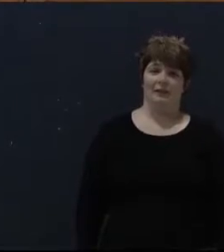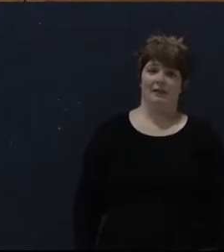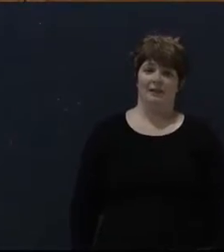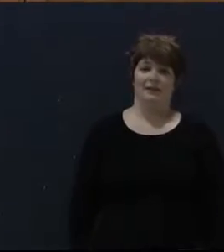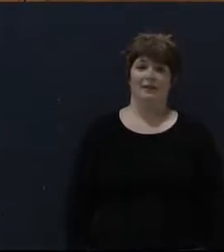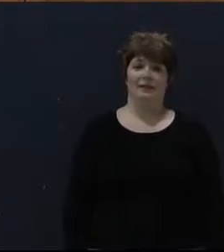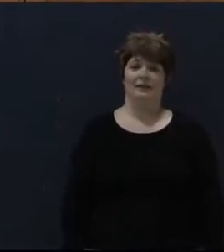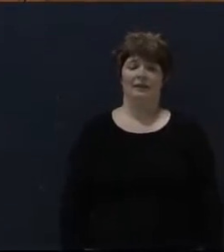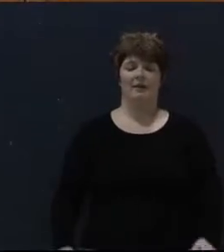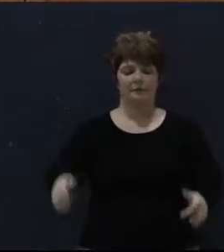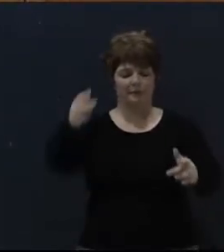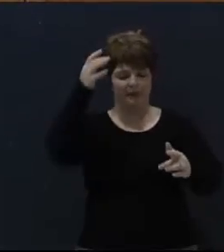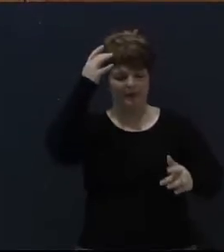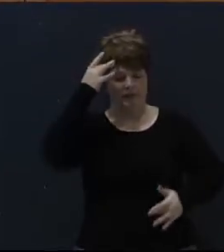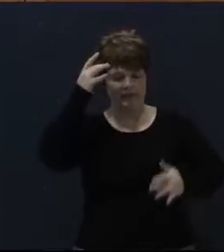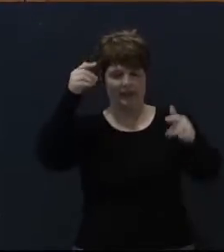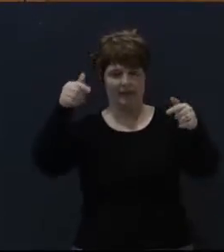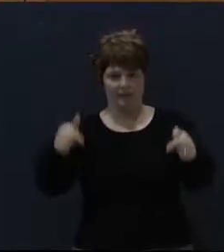I'm real sick of this.